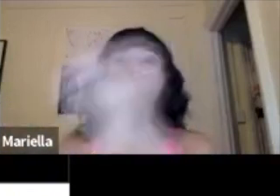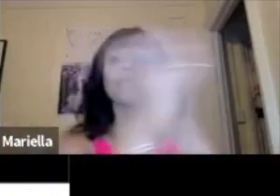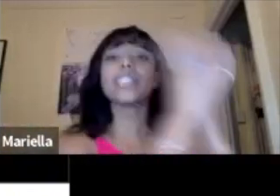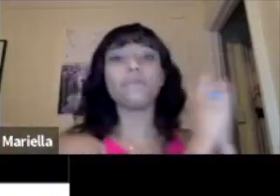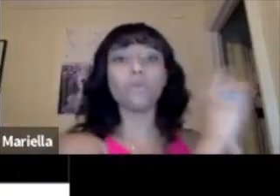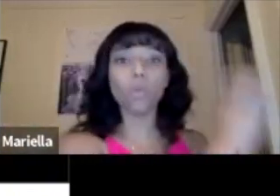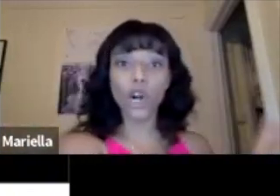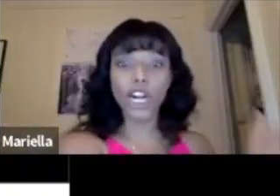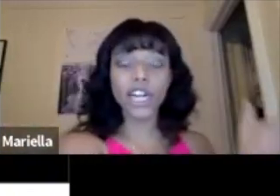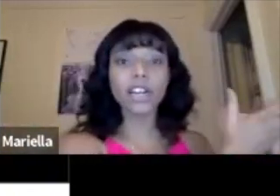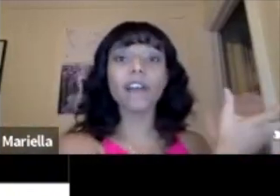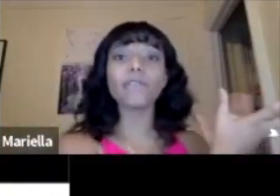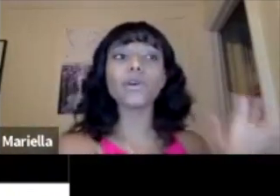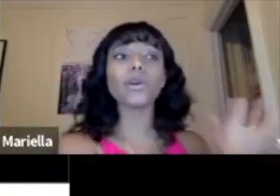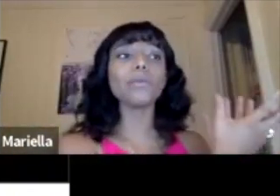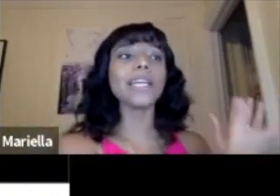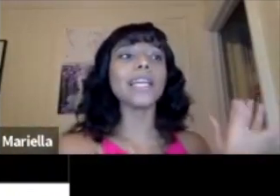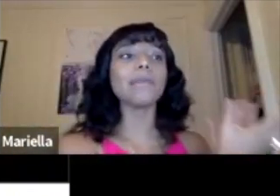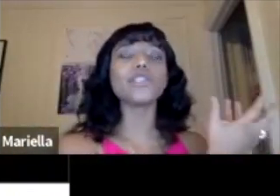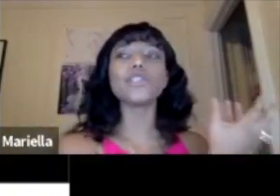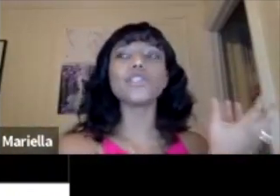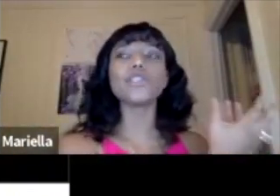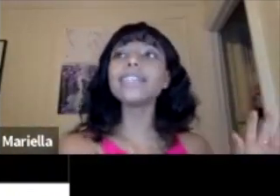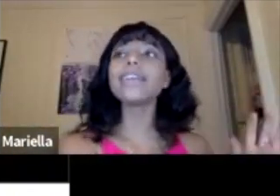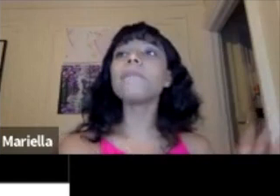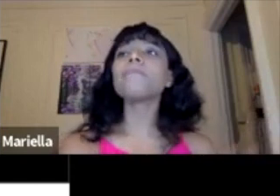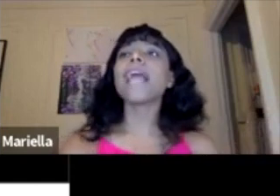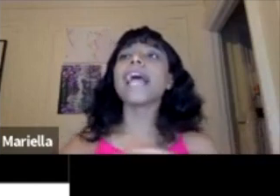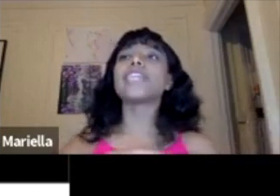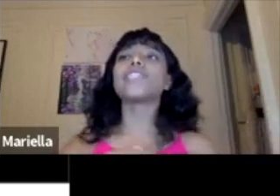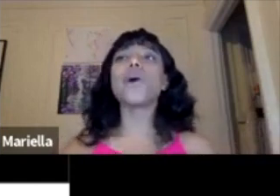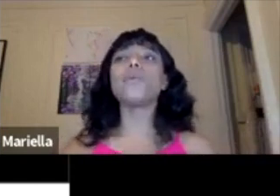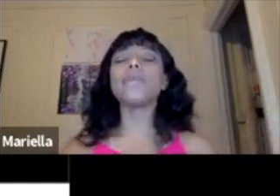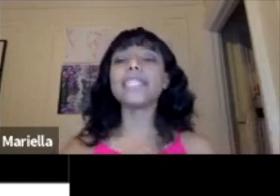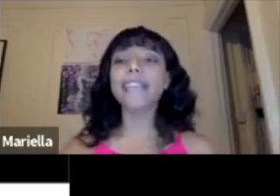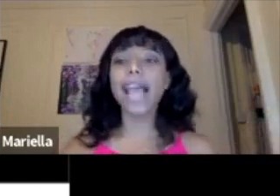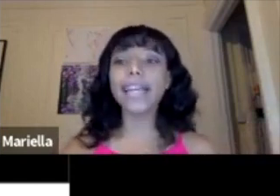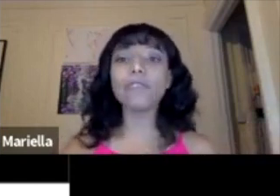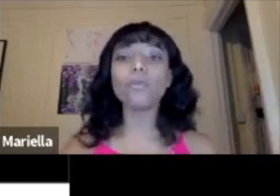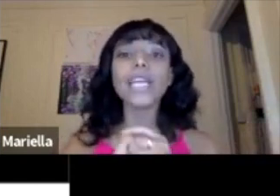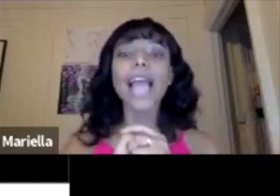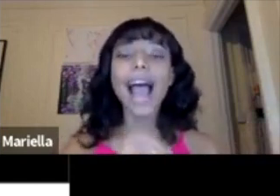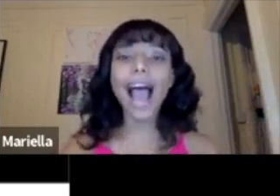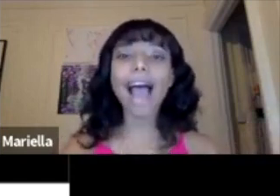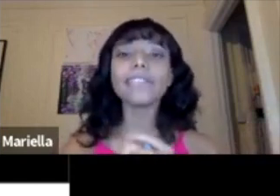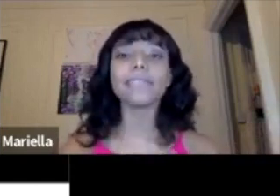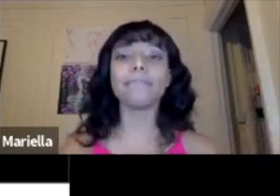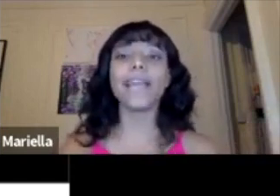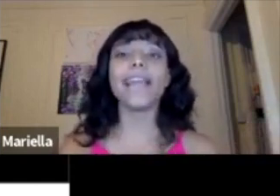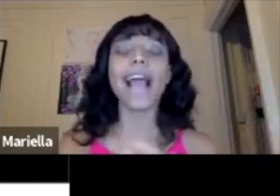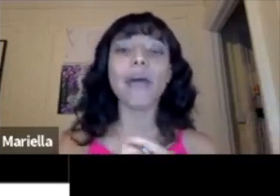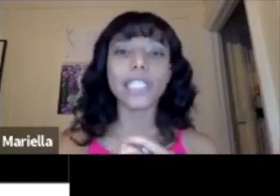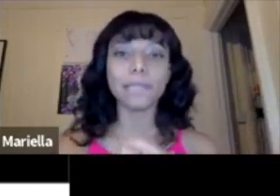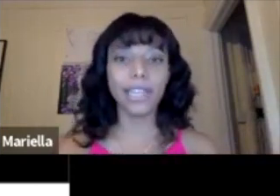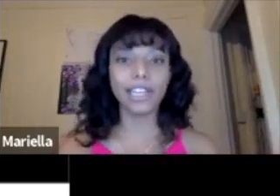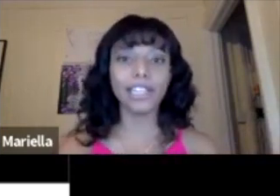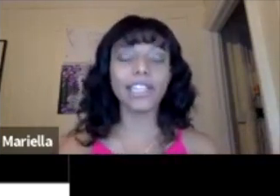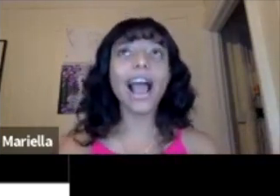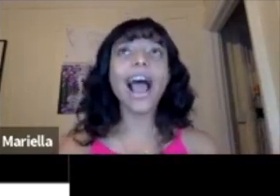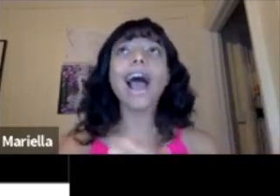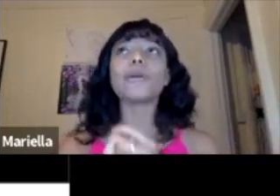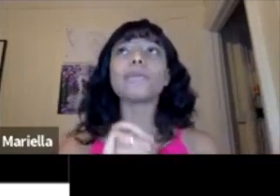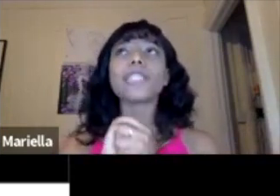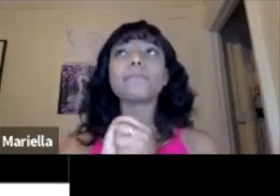when we received word of Google being able to do this. And so we decided we have to pay our